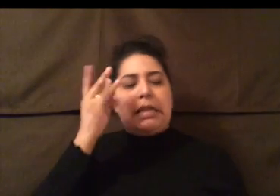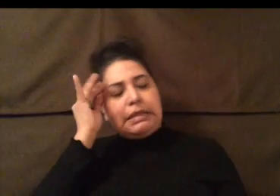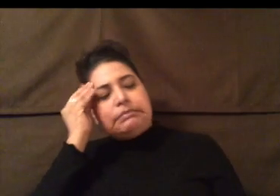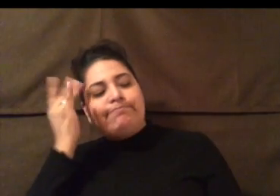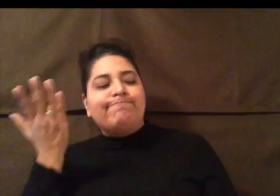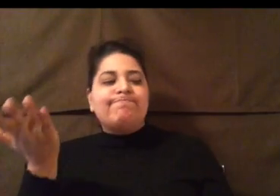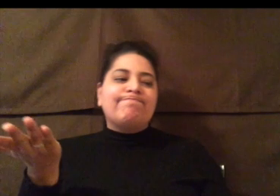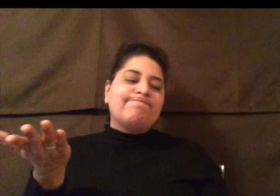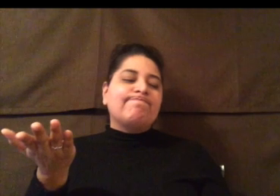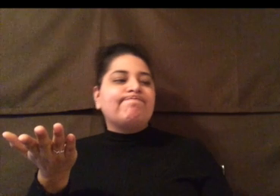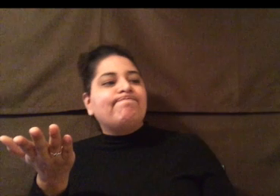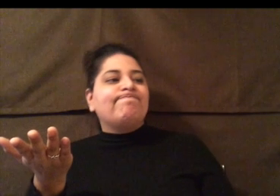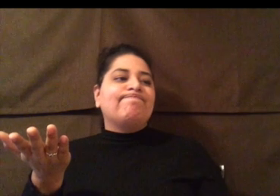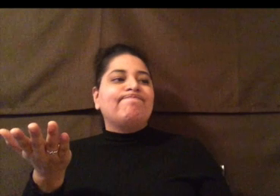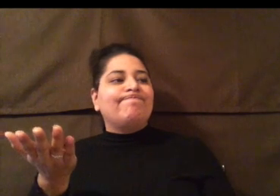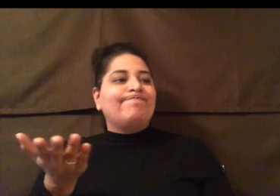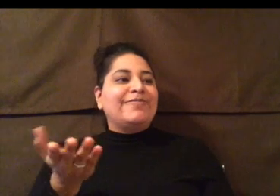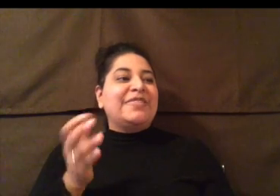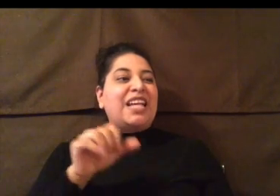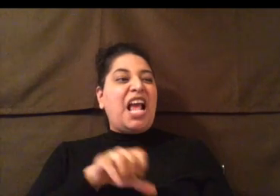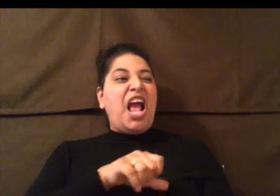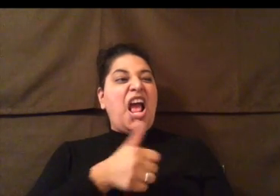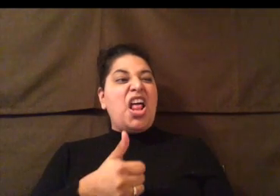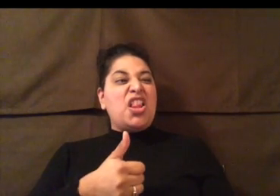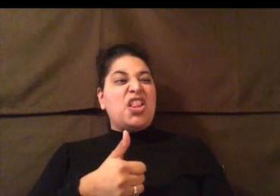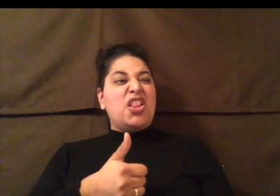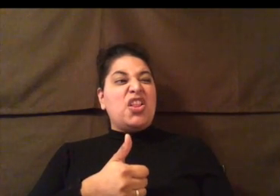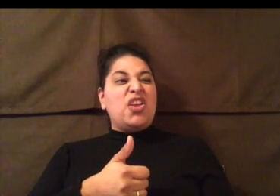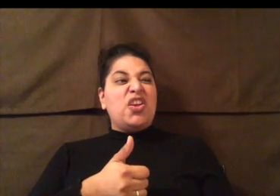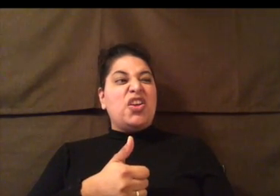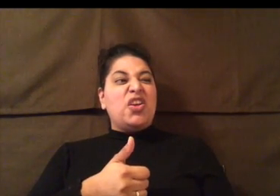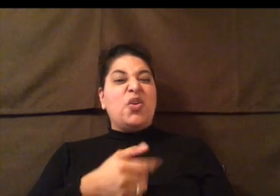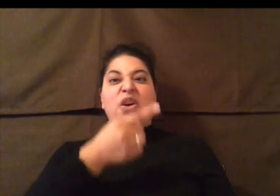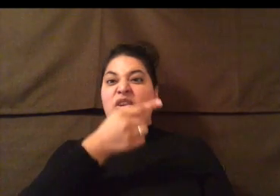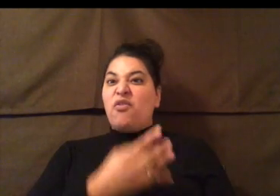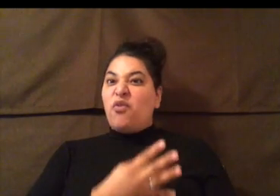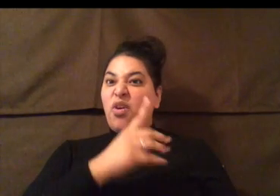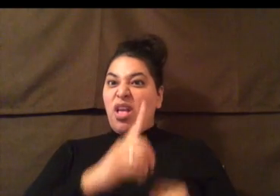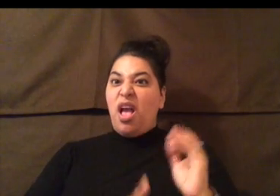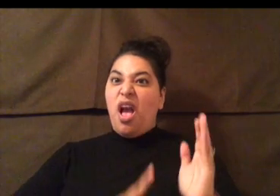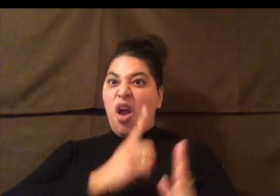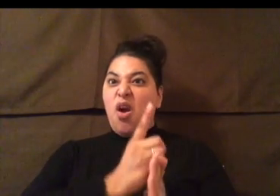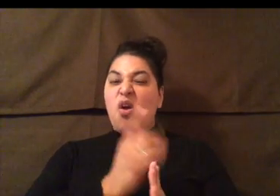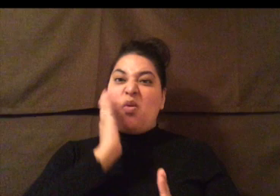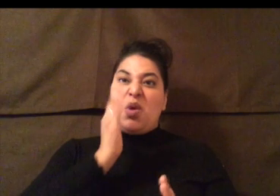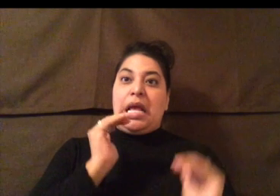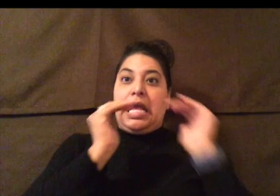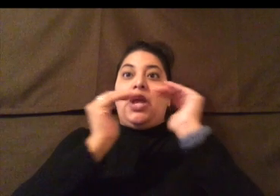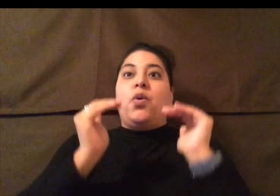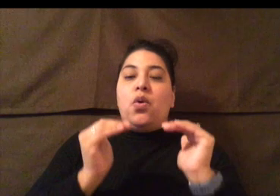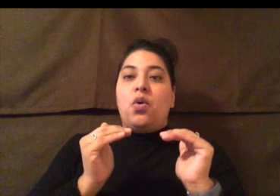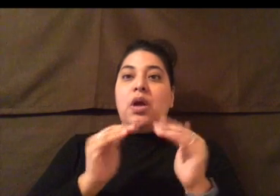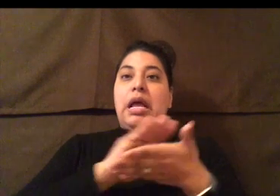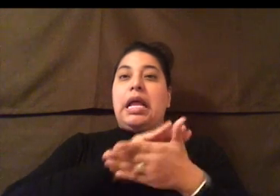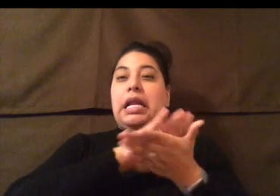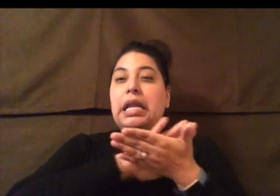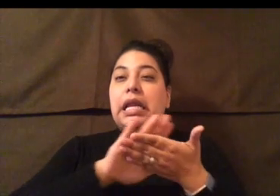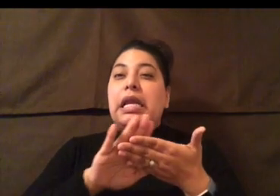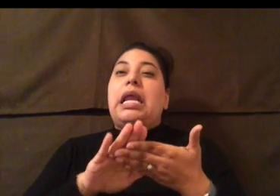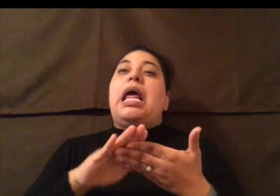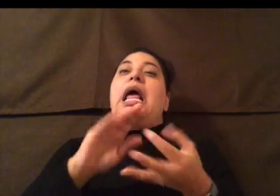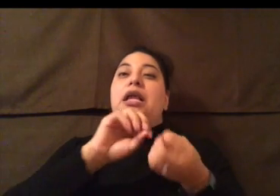and our end time at 8:25. Now this time I'm looking at the 6:45 and I'm thinking,